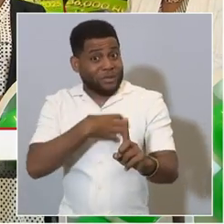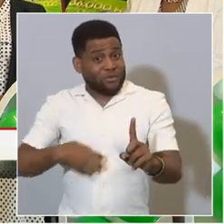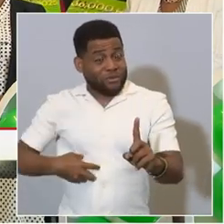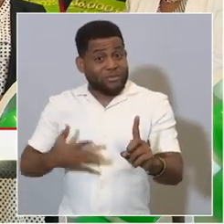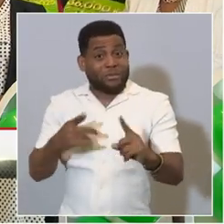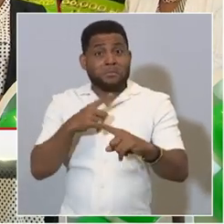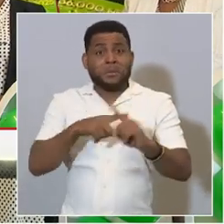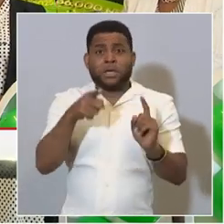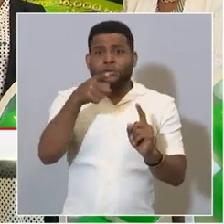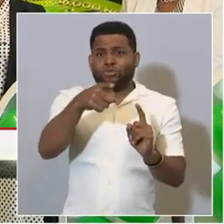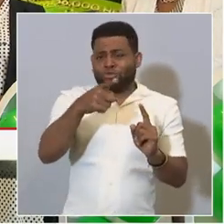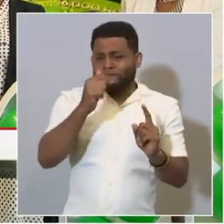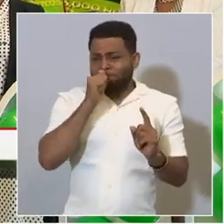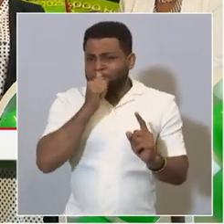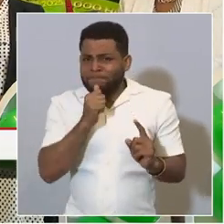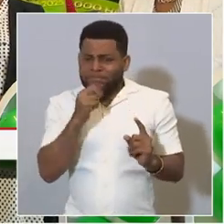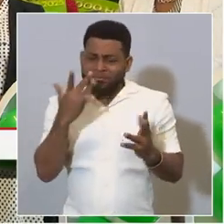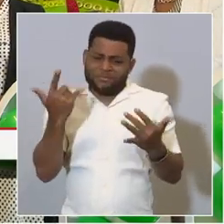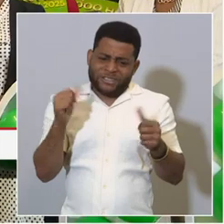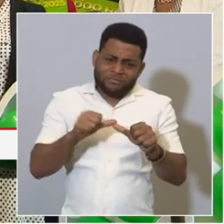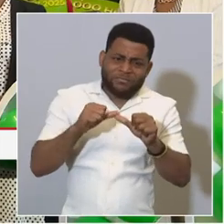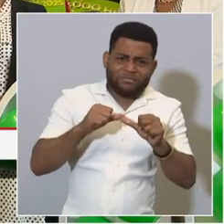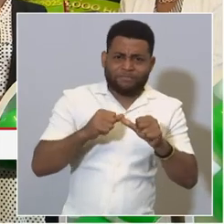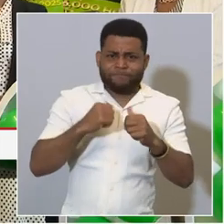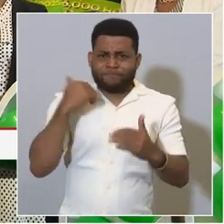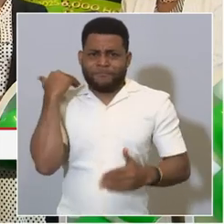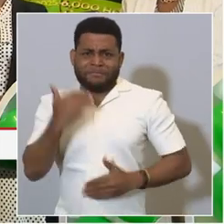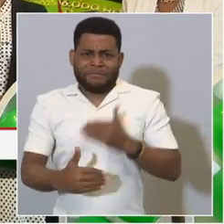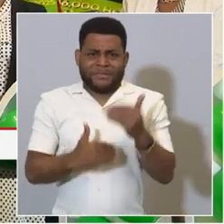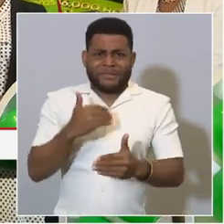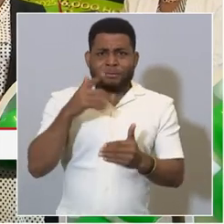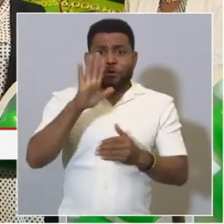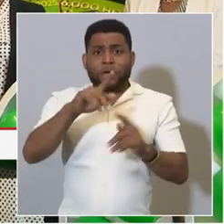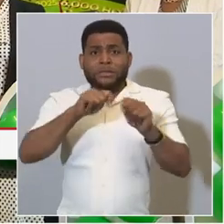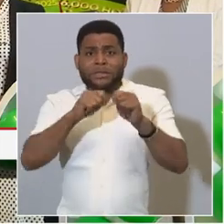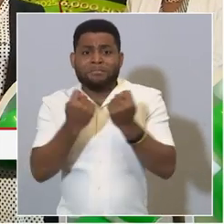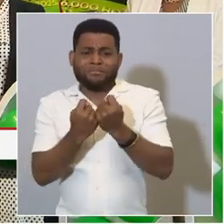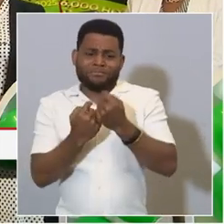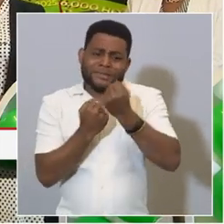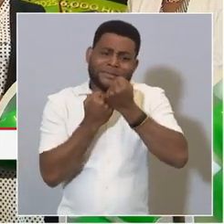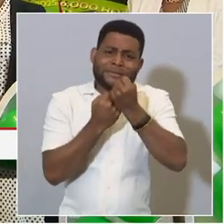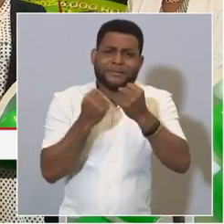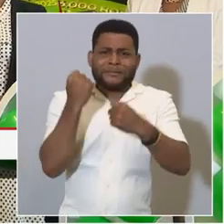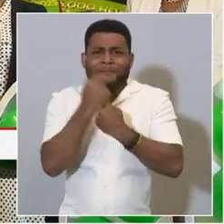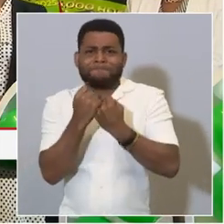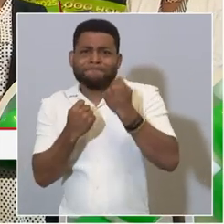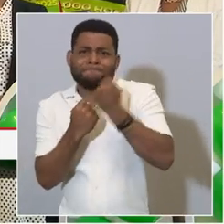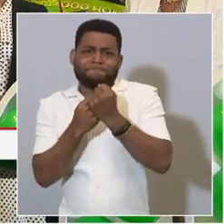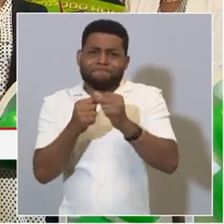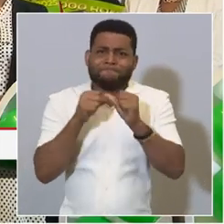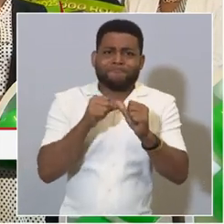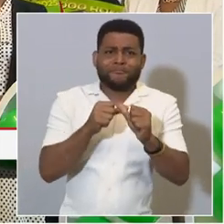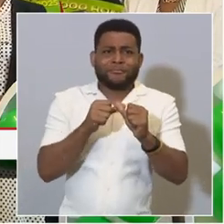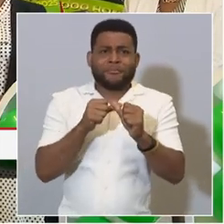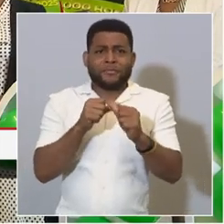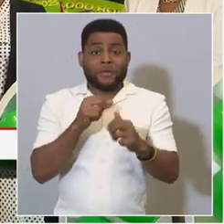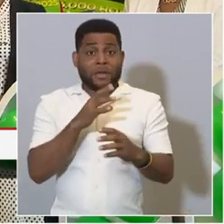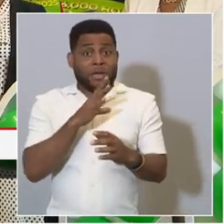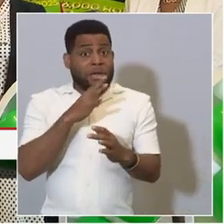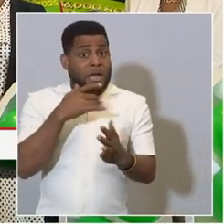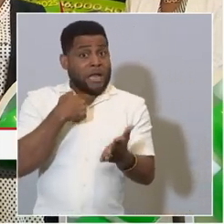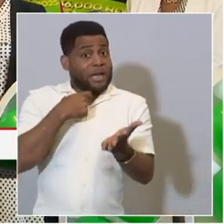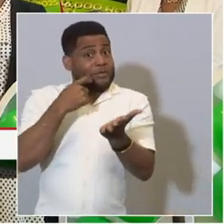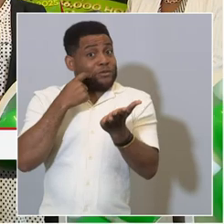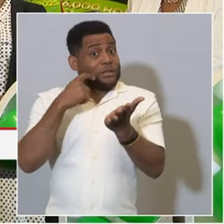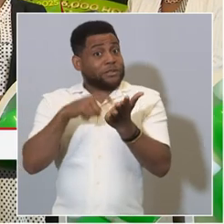because of the team you surrounded yourself with, and I want to give a shout out to Deputy Mayor Nina Albert, who's going to speak next. I want to give a shout out to Director Green. I